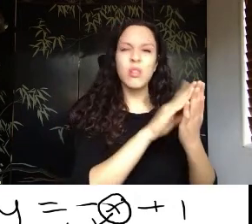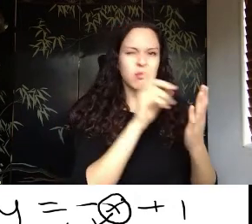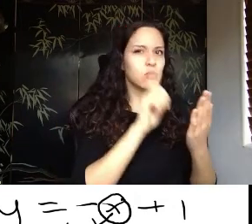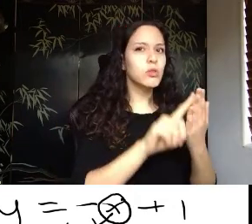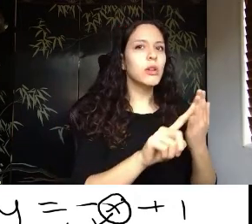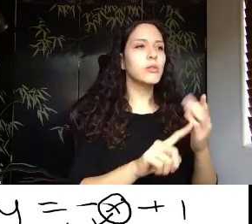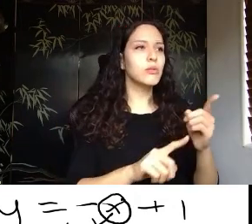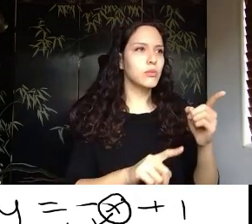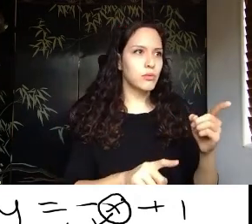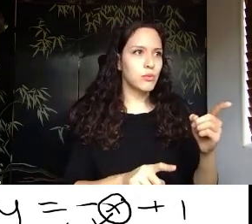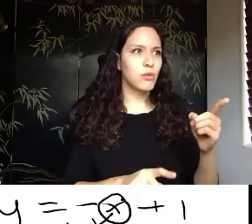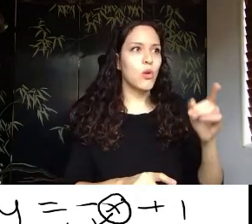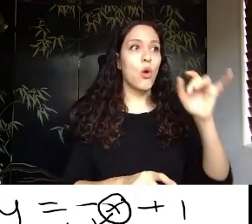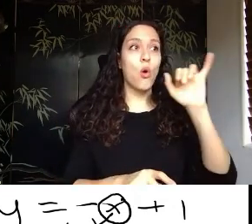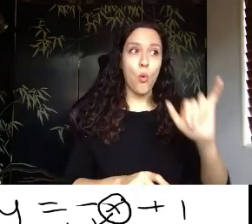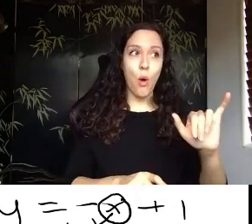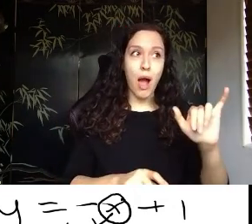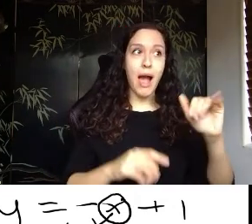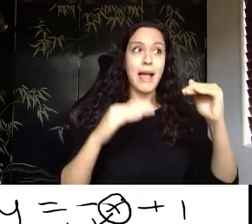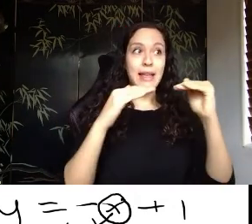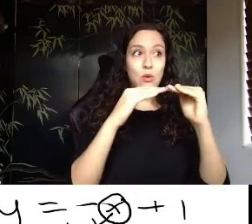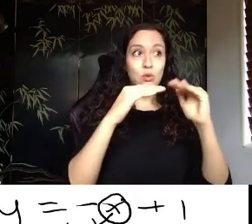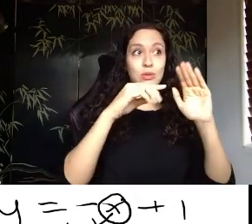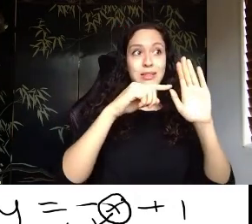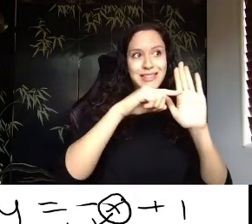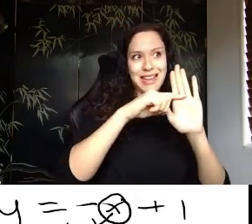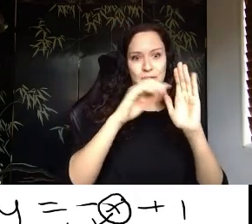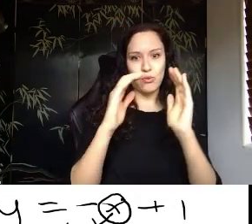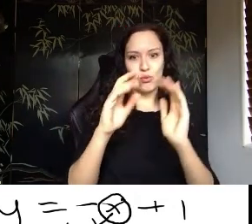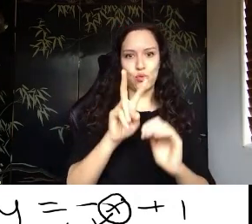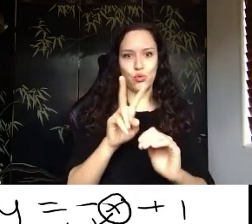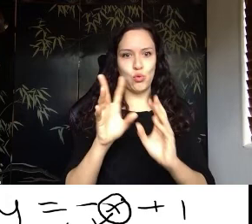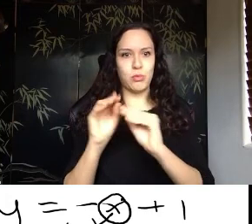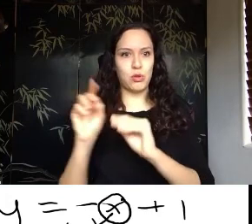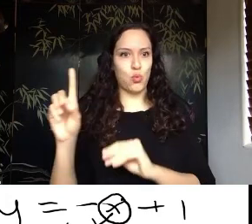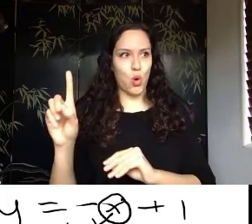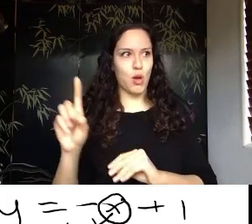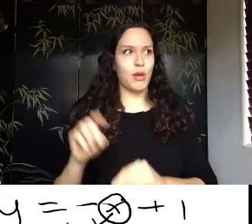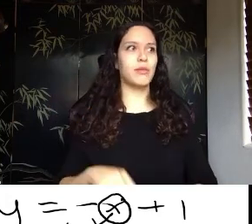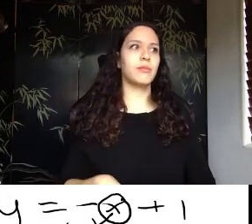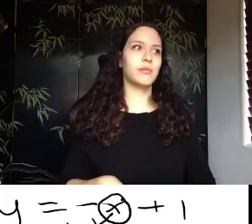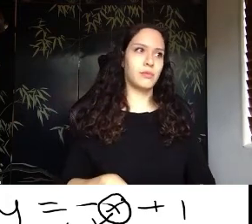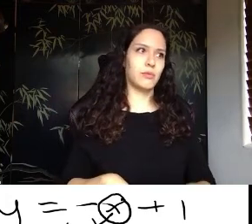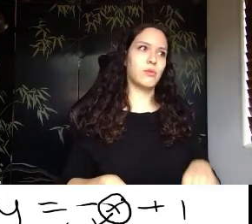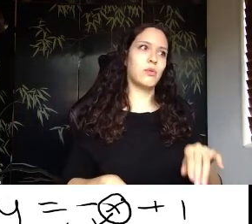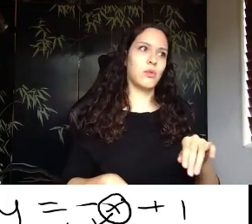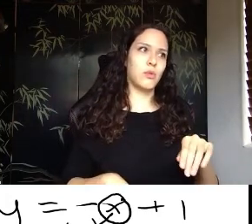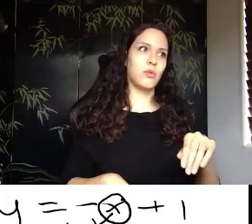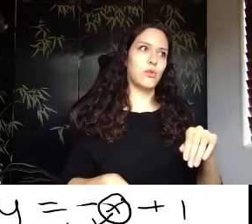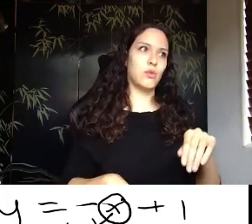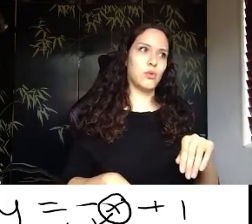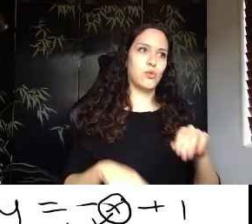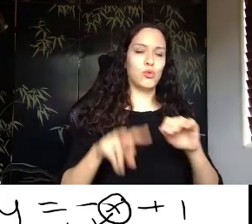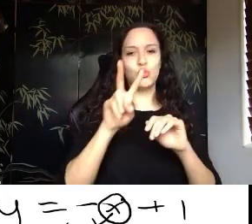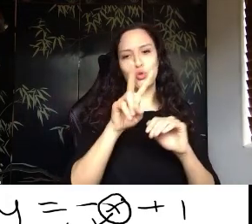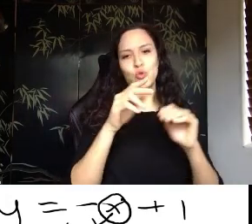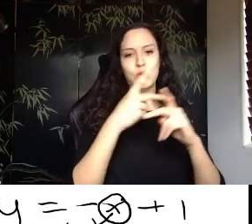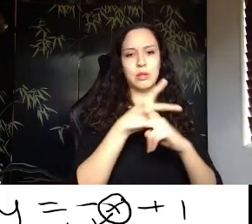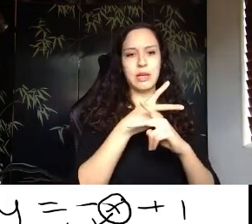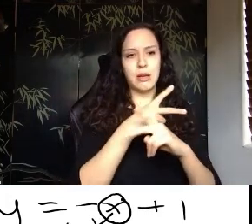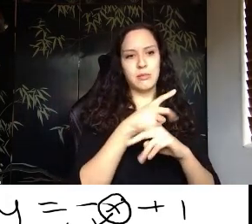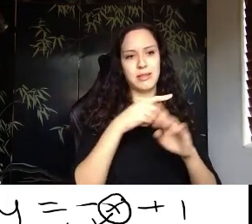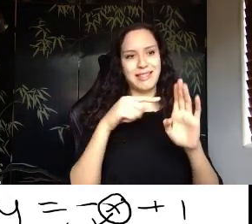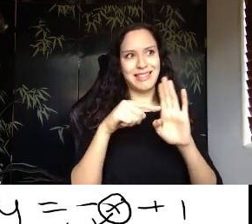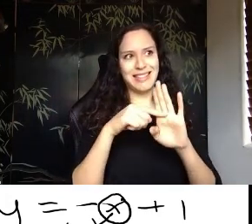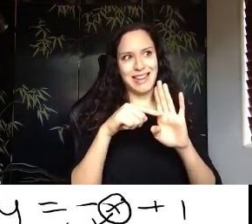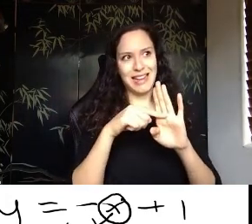y equals -2 plus 1. Y equals negative times a +2 is